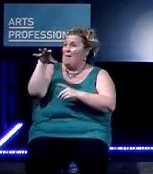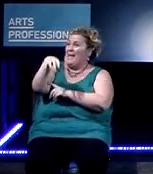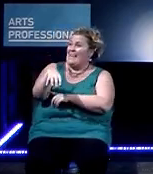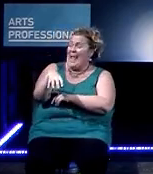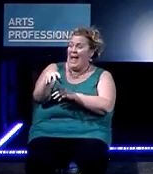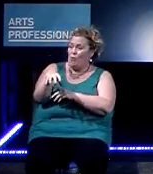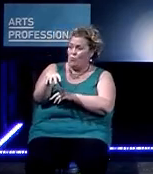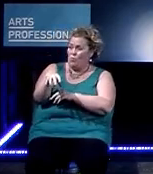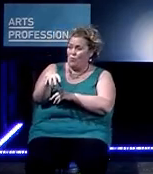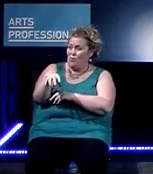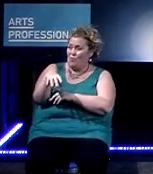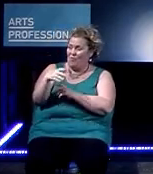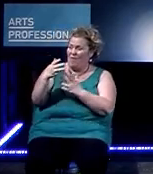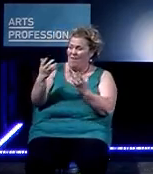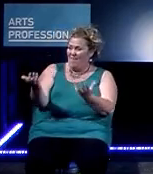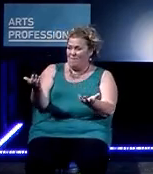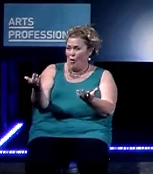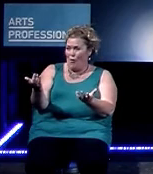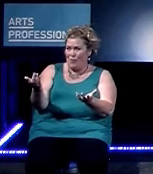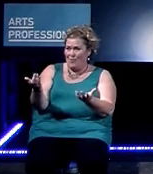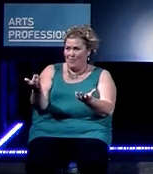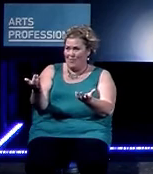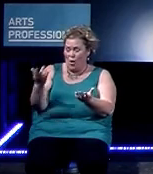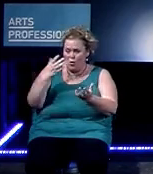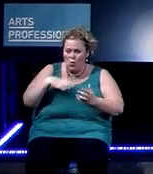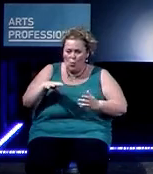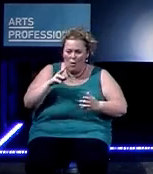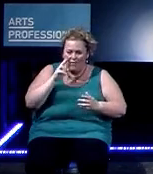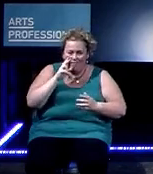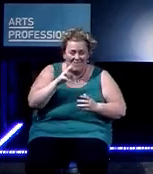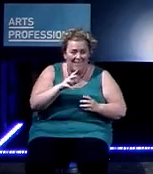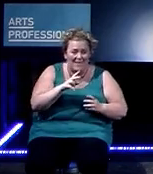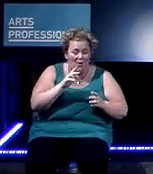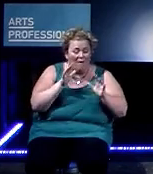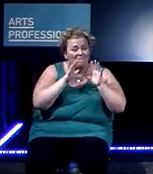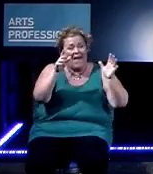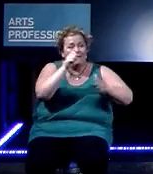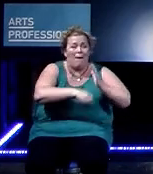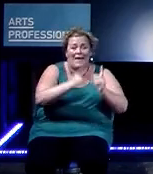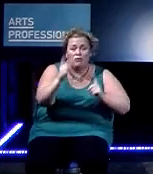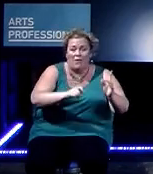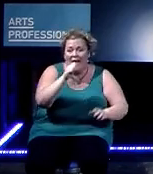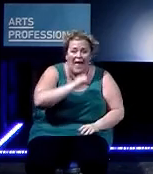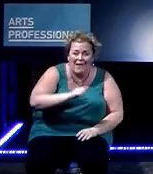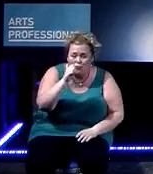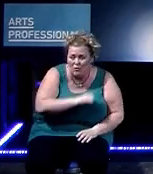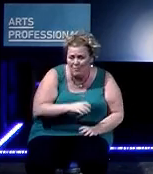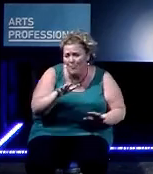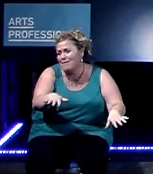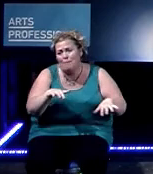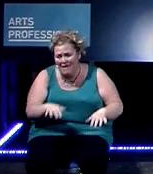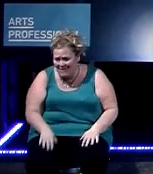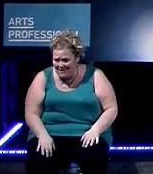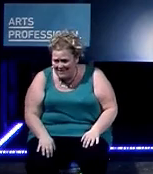Hollywood. Of course, you're at that point in your career where you just would like to see fans buying each other ice creams. But that's amazing, like the cultural